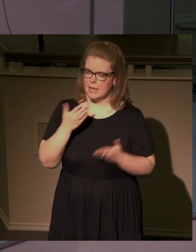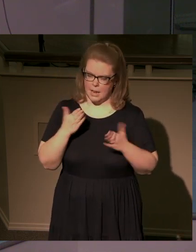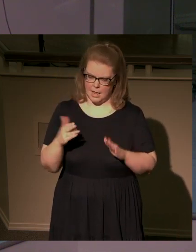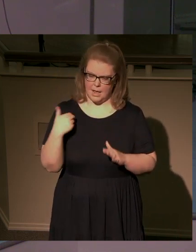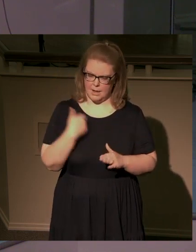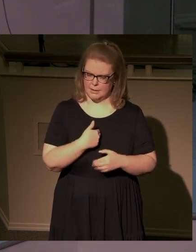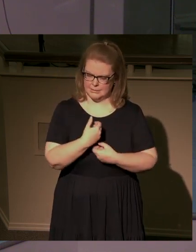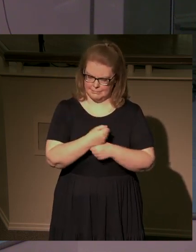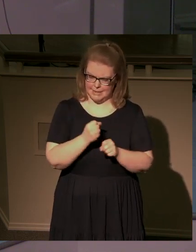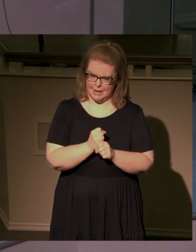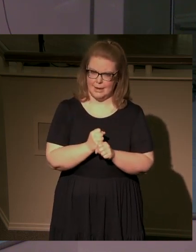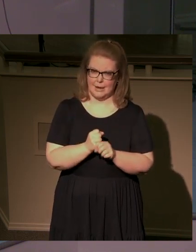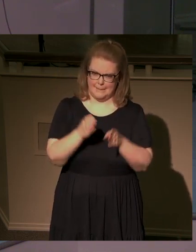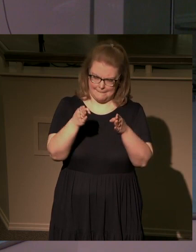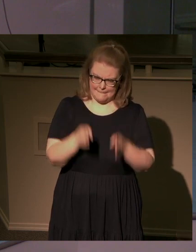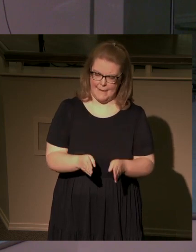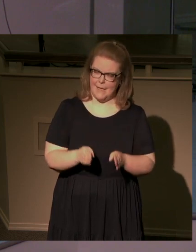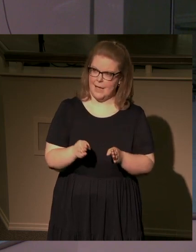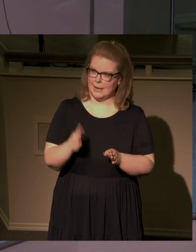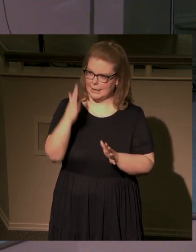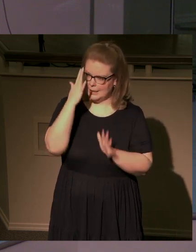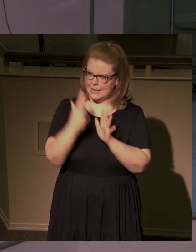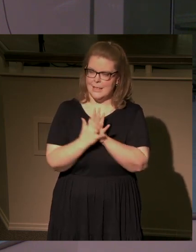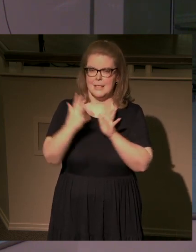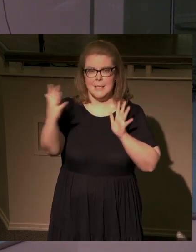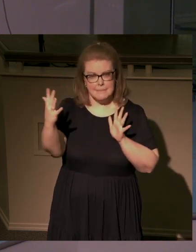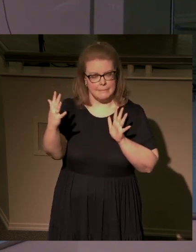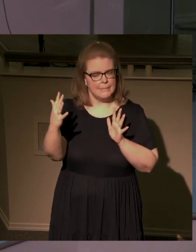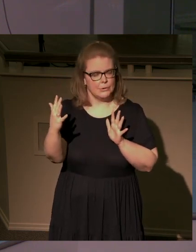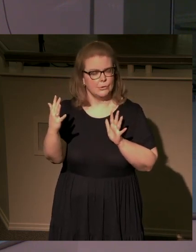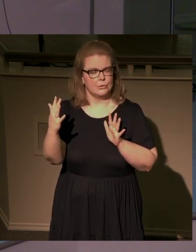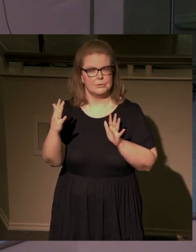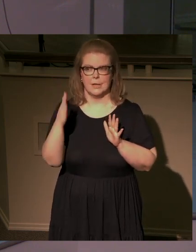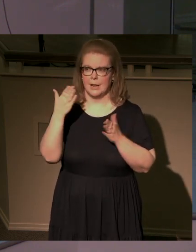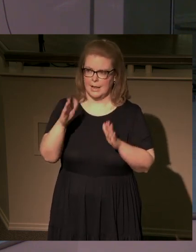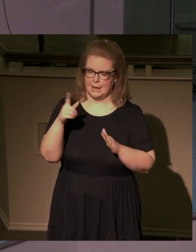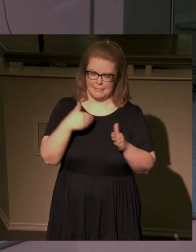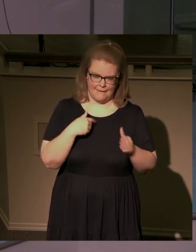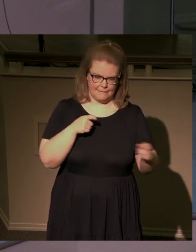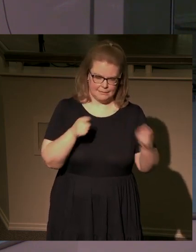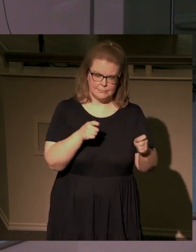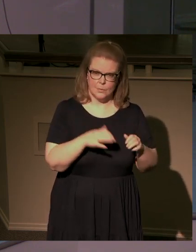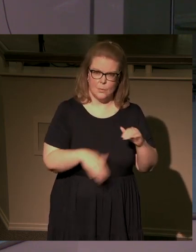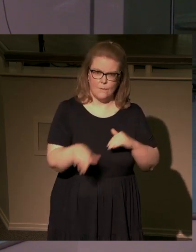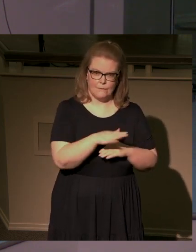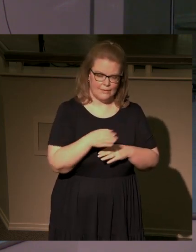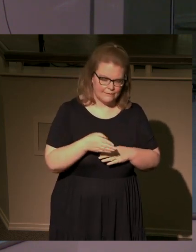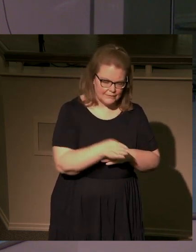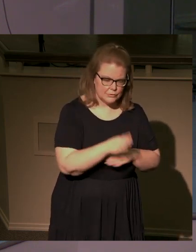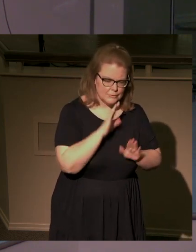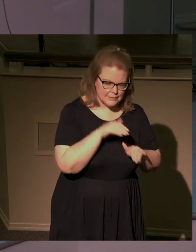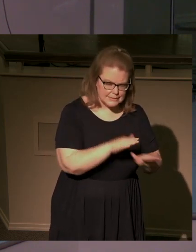in our image and in our likeness, and let them have dominion over the fish of the sea and over the birds of the air.